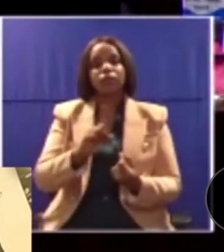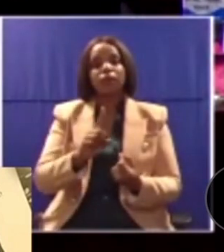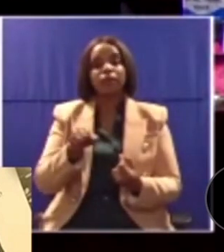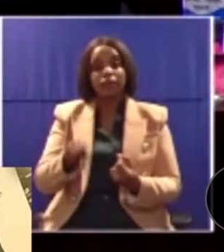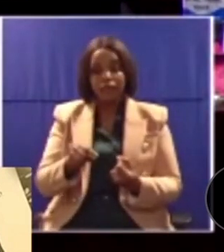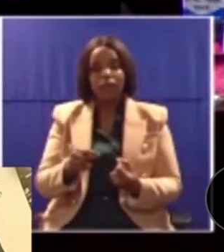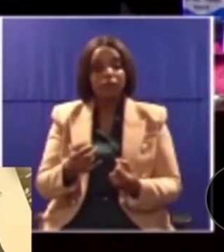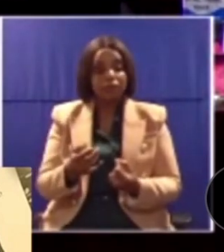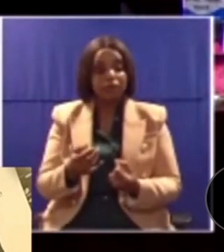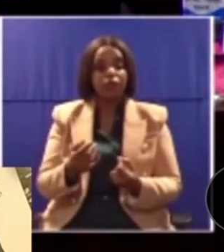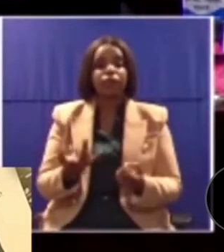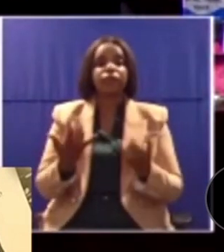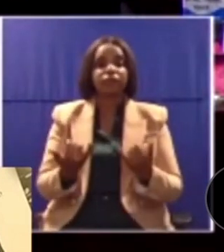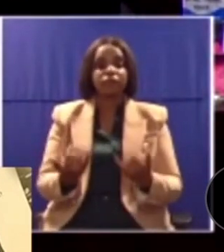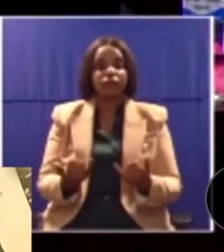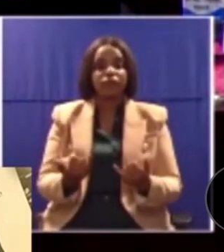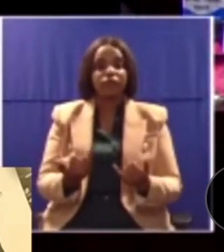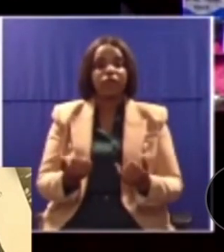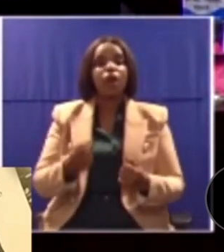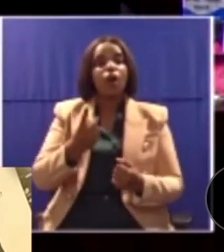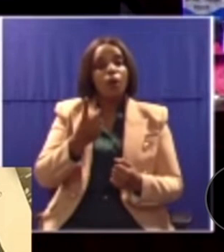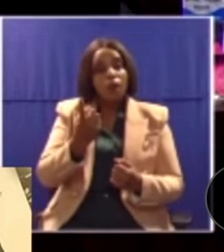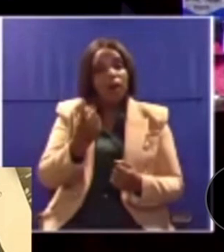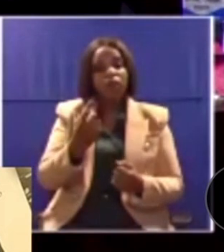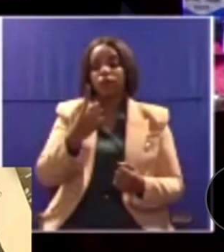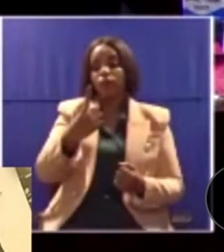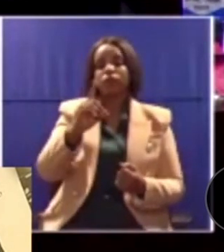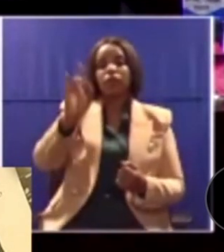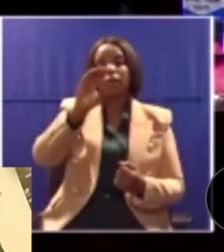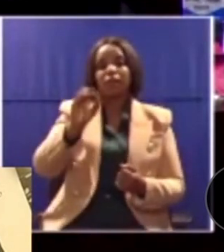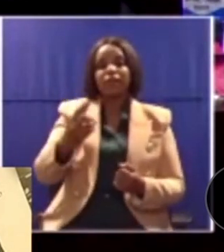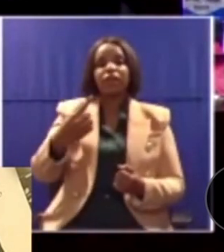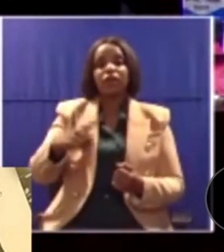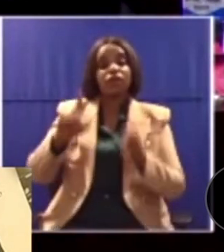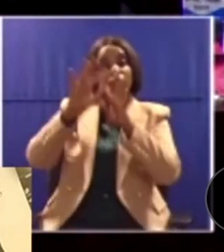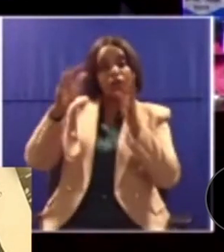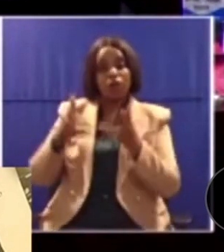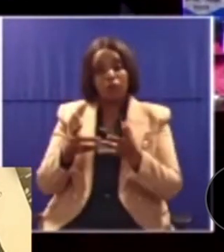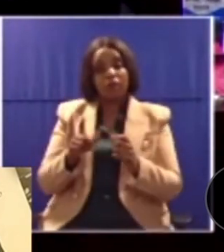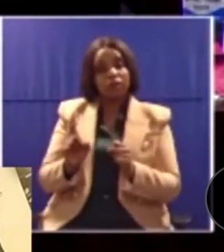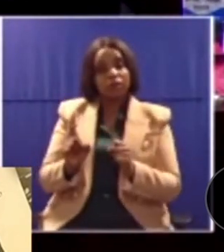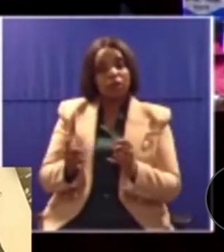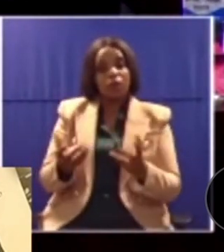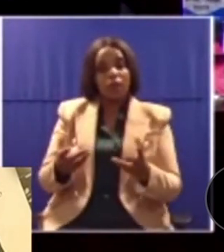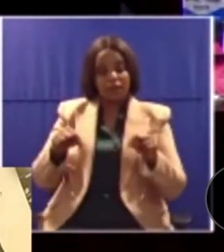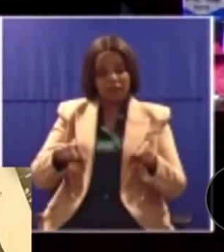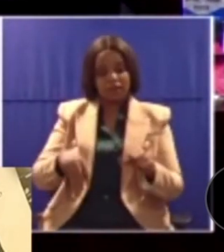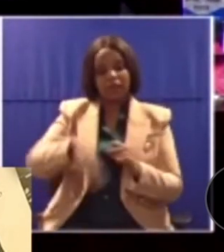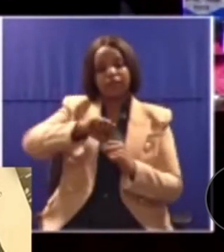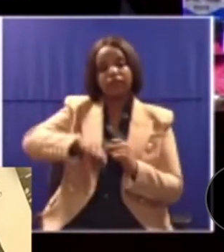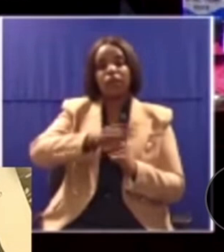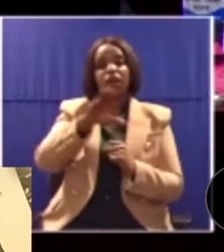decreases, we also mentioned that 1% of the global exploration is done in South Africa at the moment. There